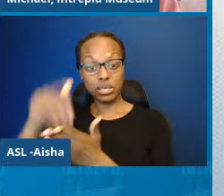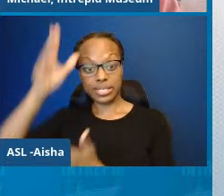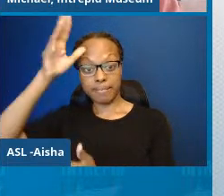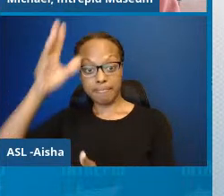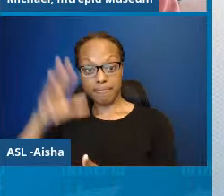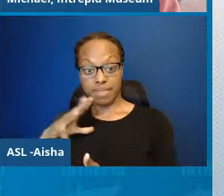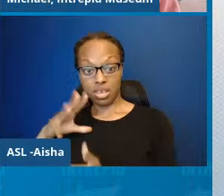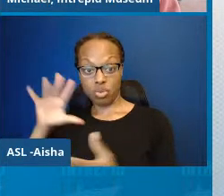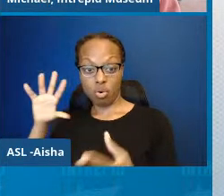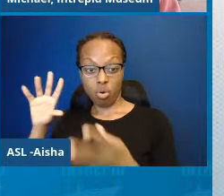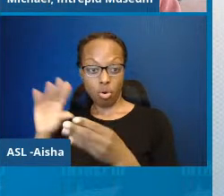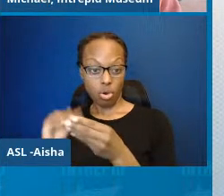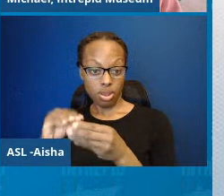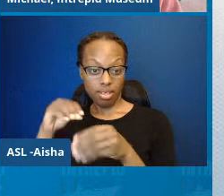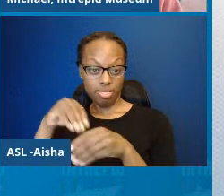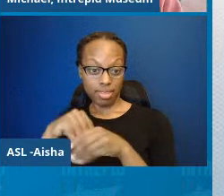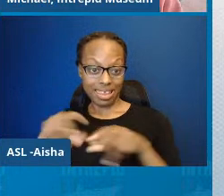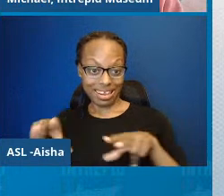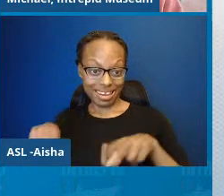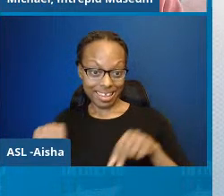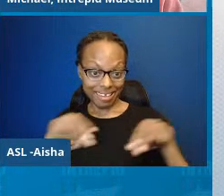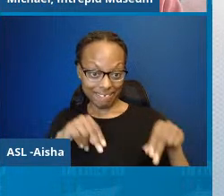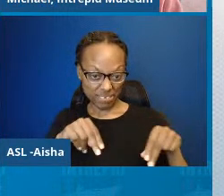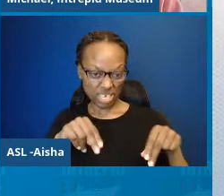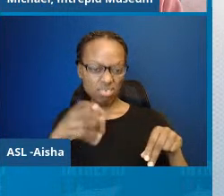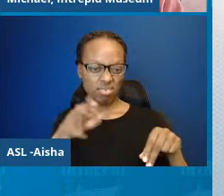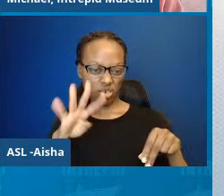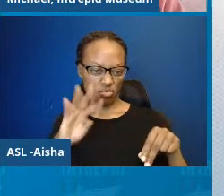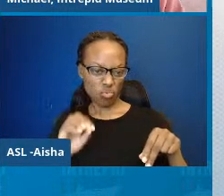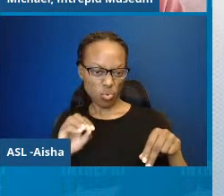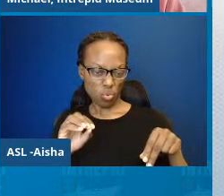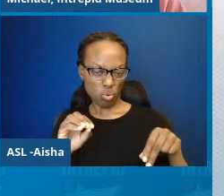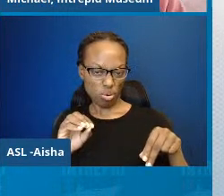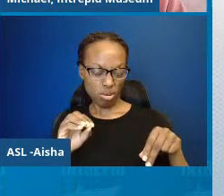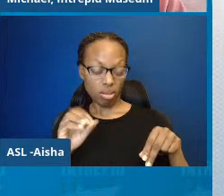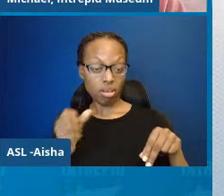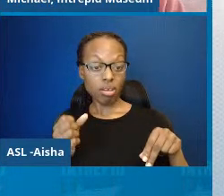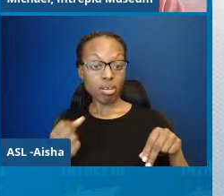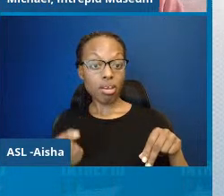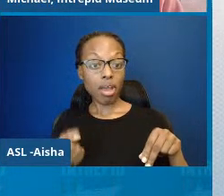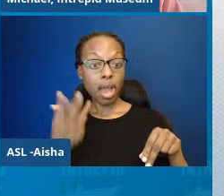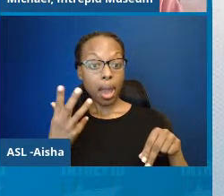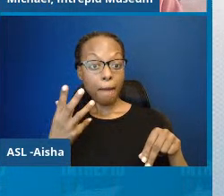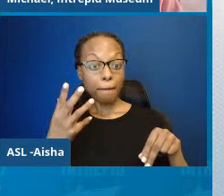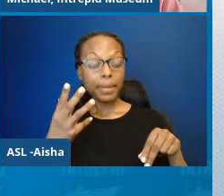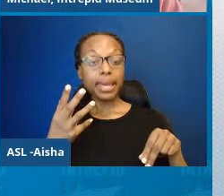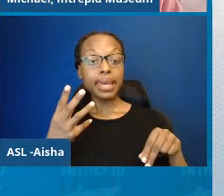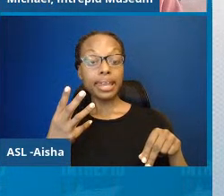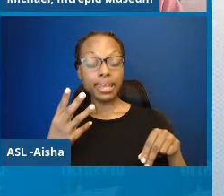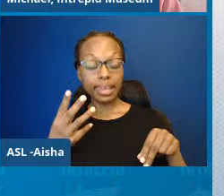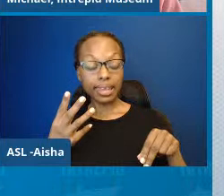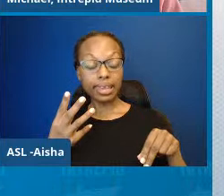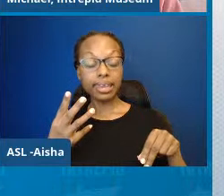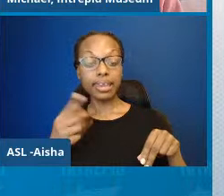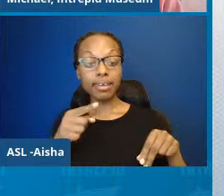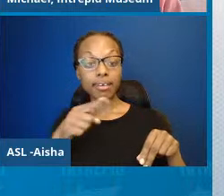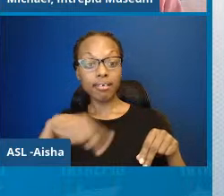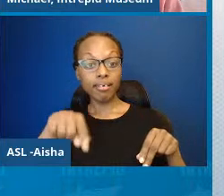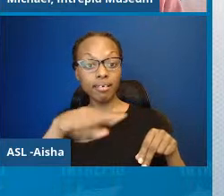total for the Navy in the year 1940, only about 2.3% of those